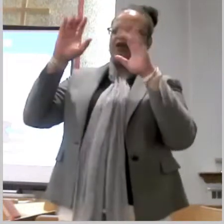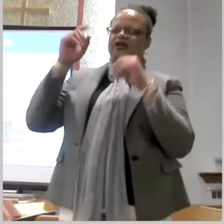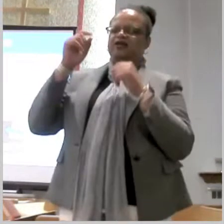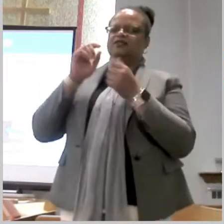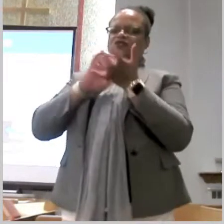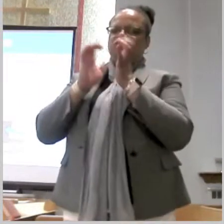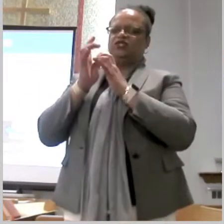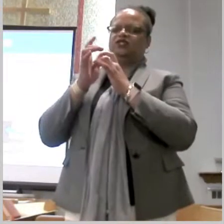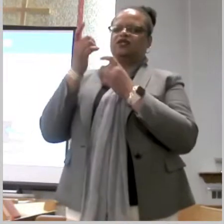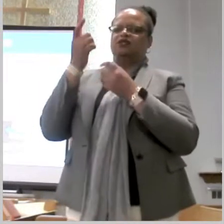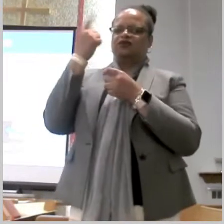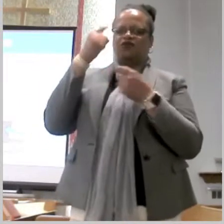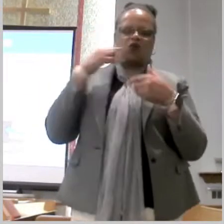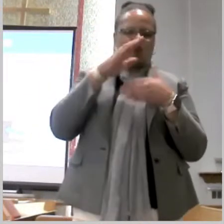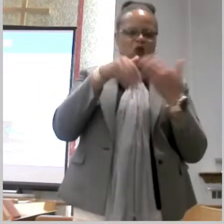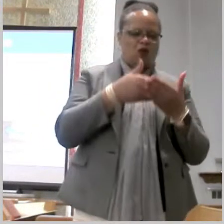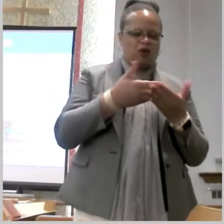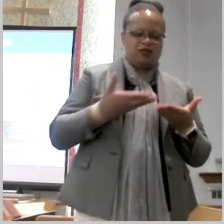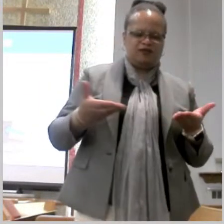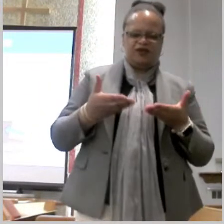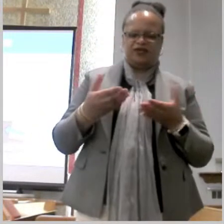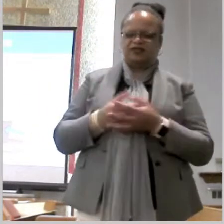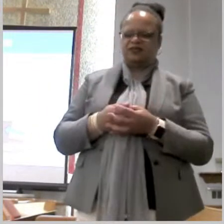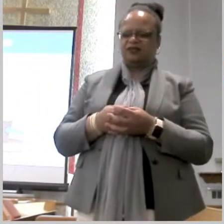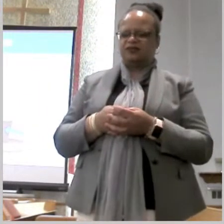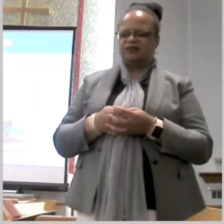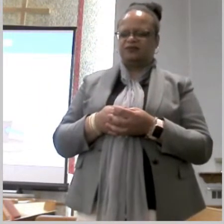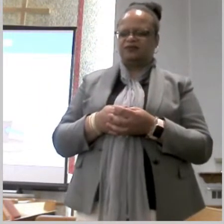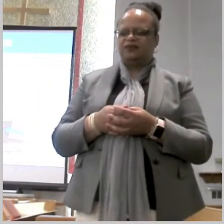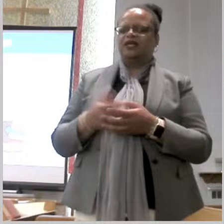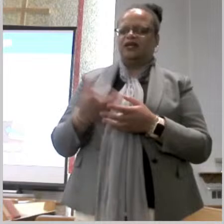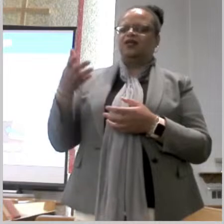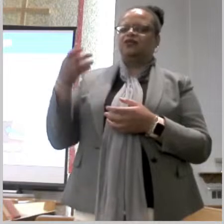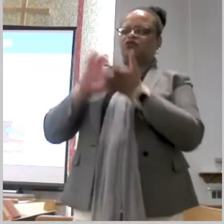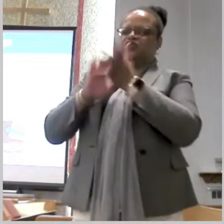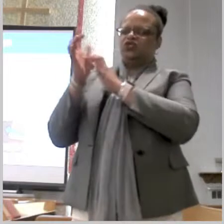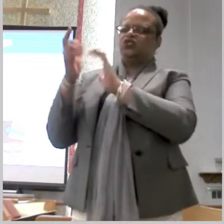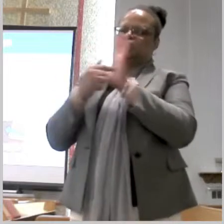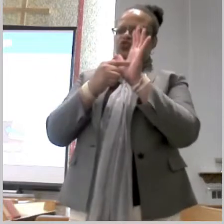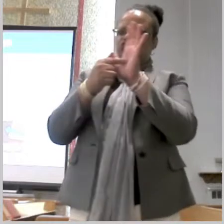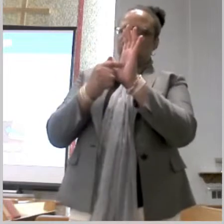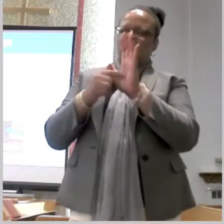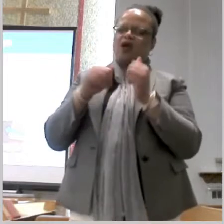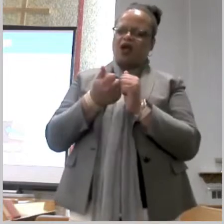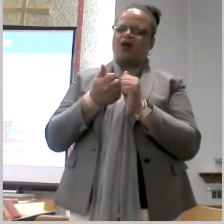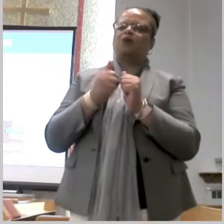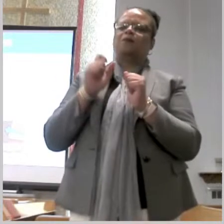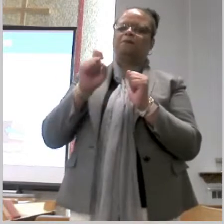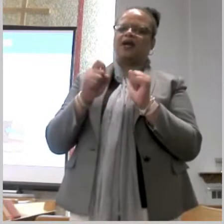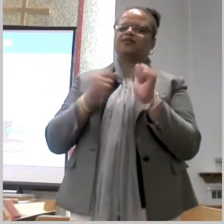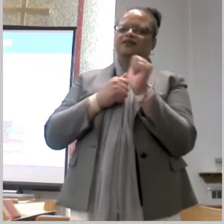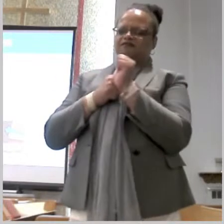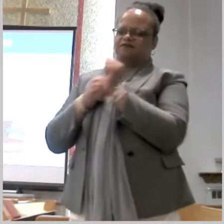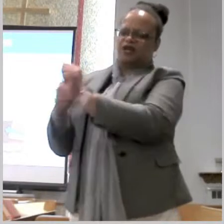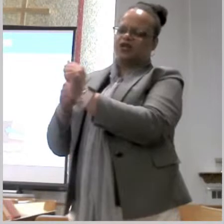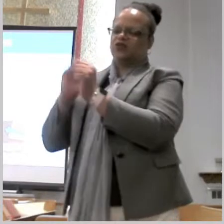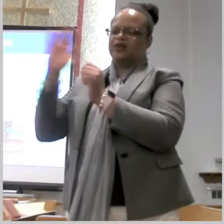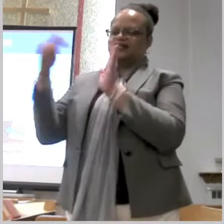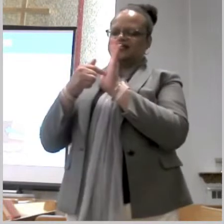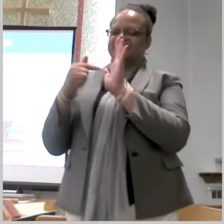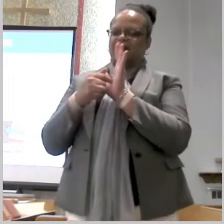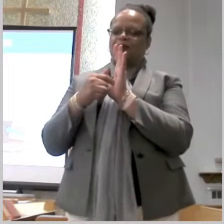for all of us. He showed us the masterpiece, Lord, that we must follow in his steps to sacrifice